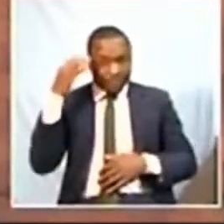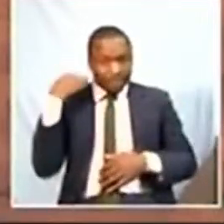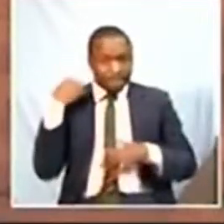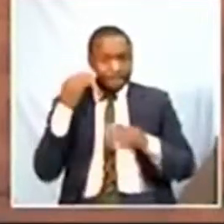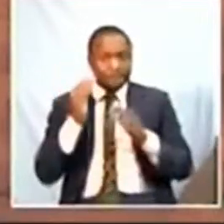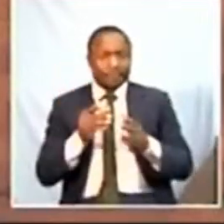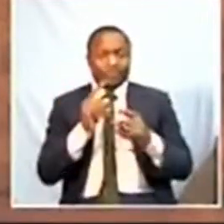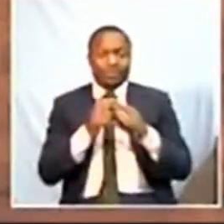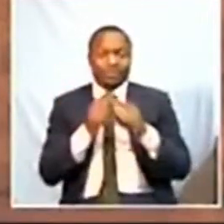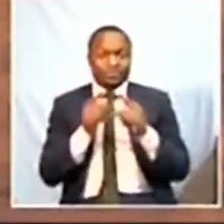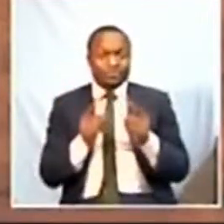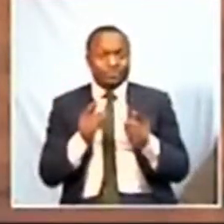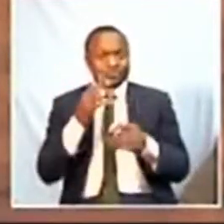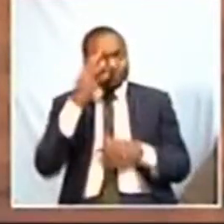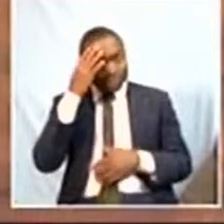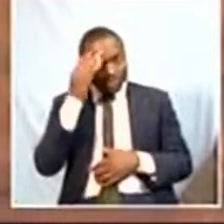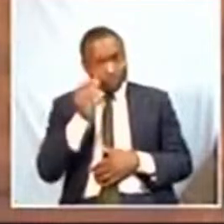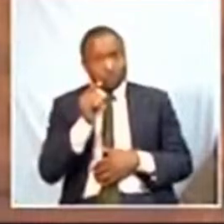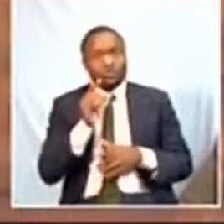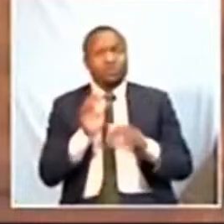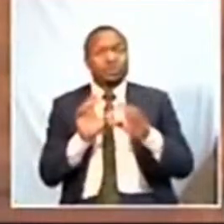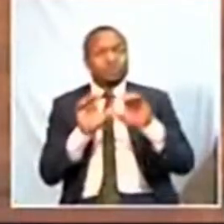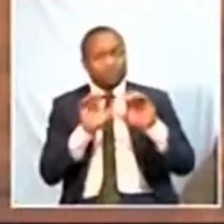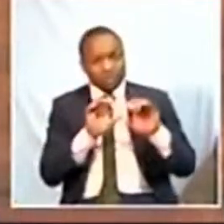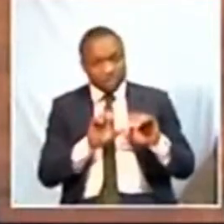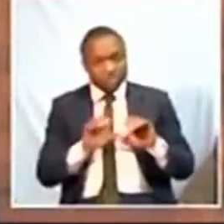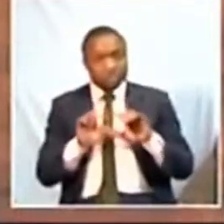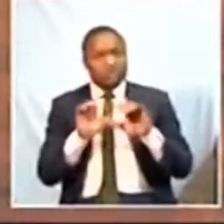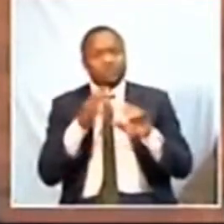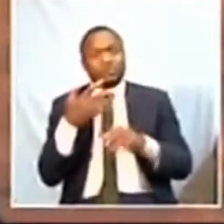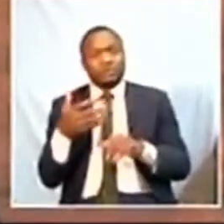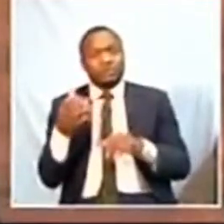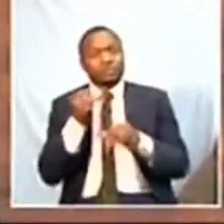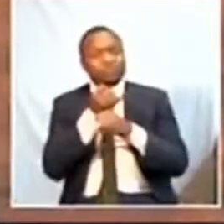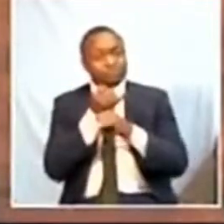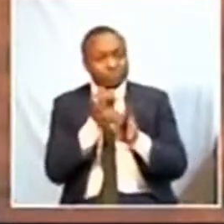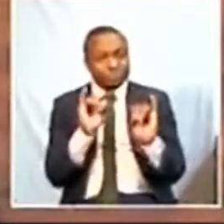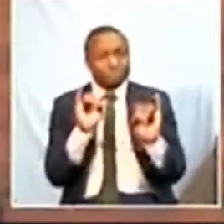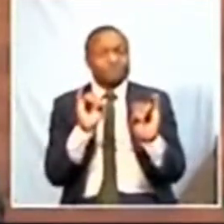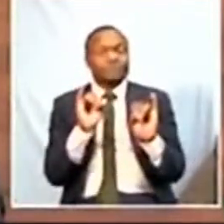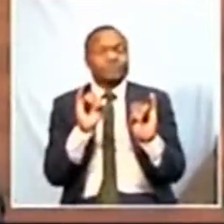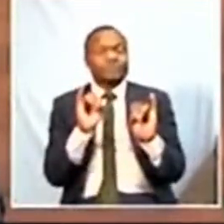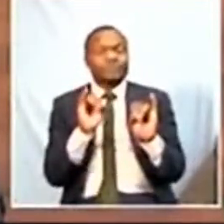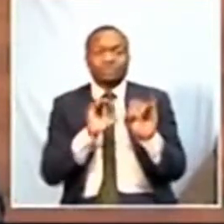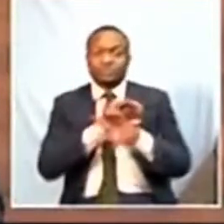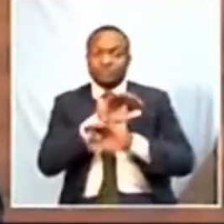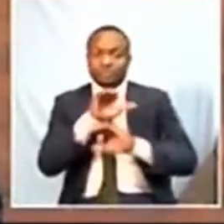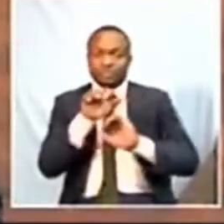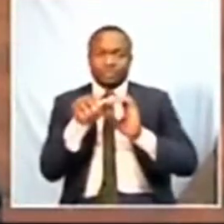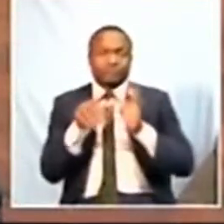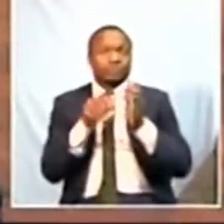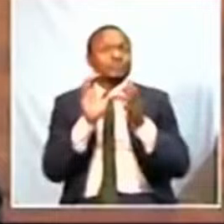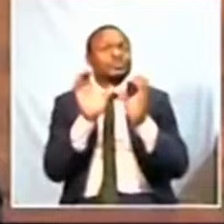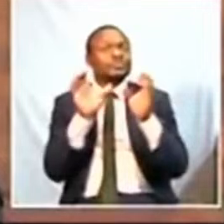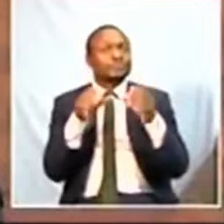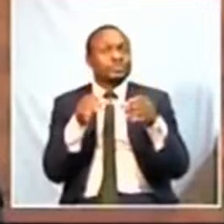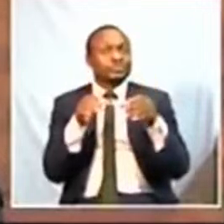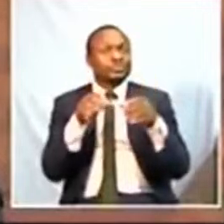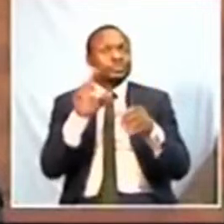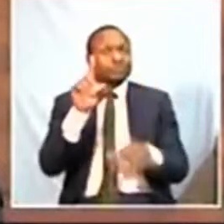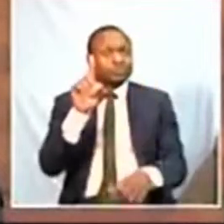but why do you do things that are independent from all the councils,